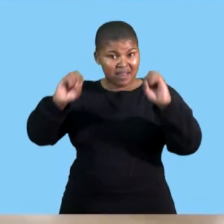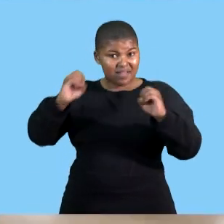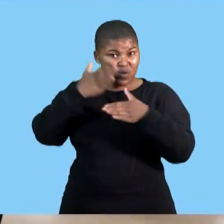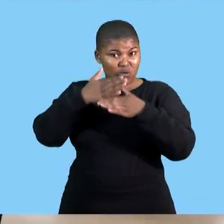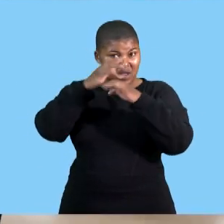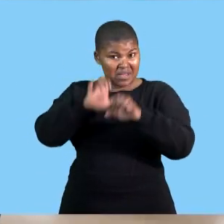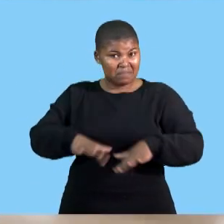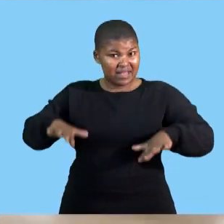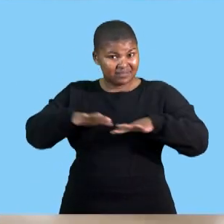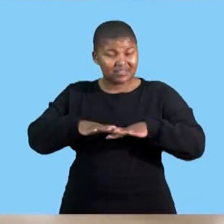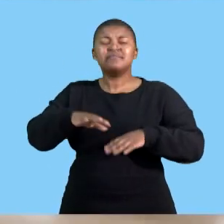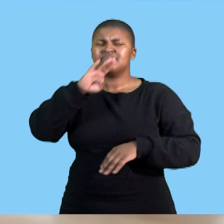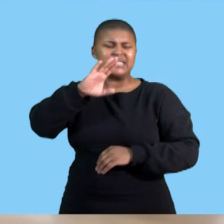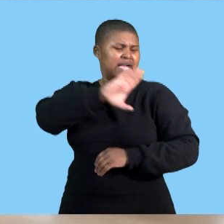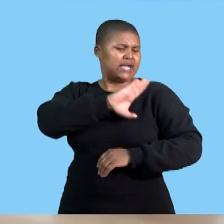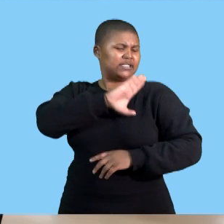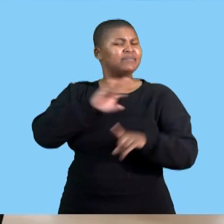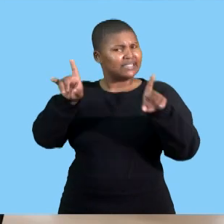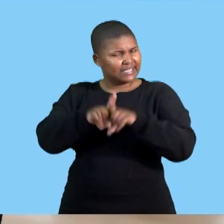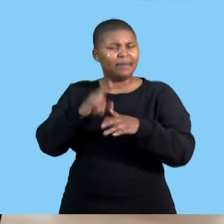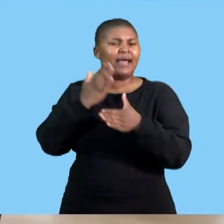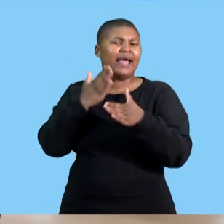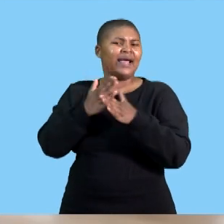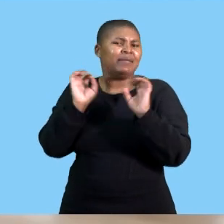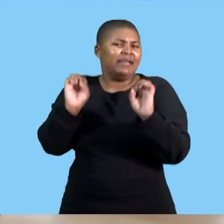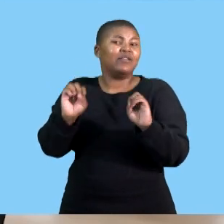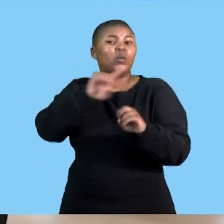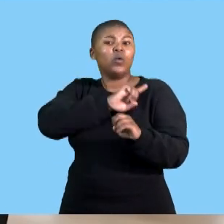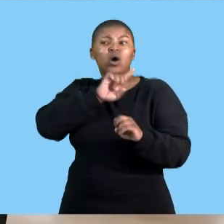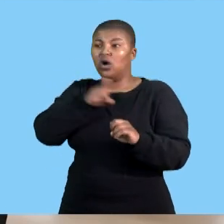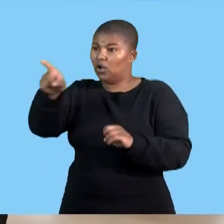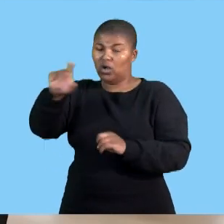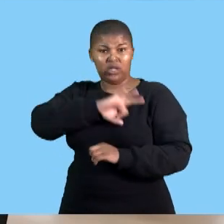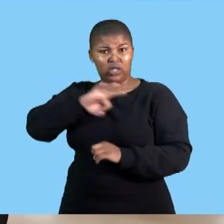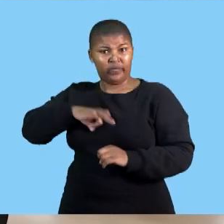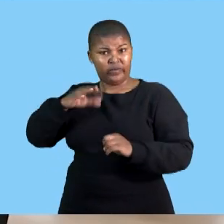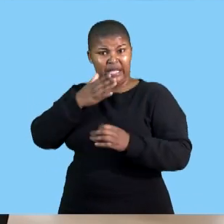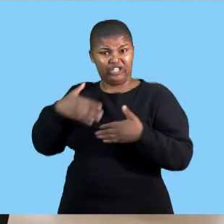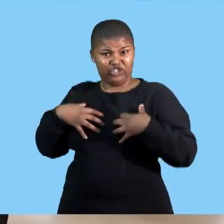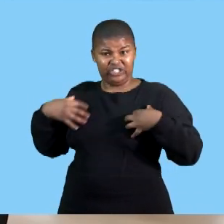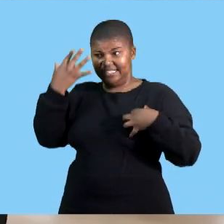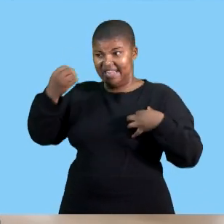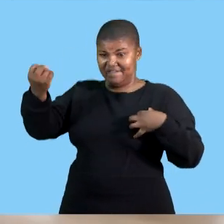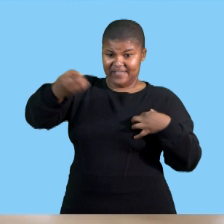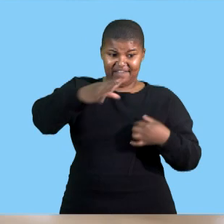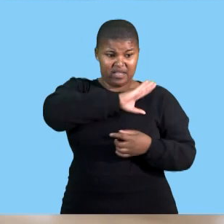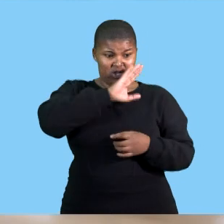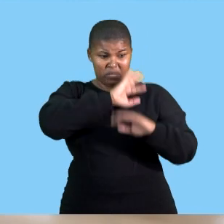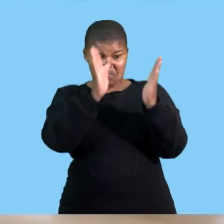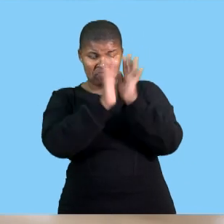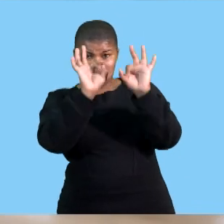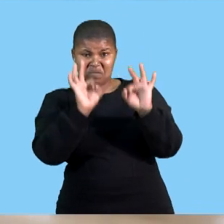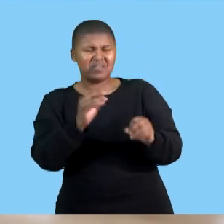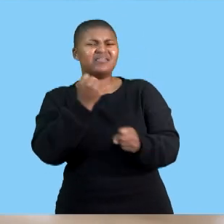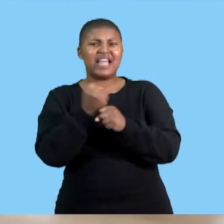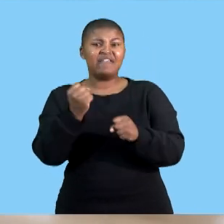also going to be unhappy because they are not going to get the service that they require. Now let's